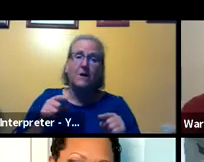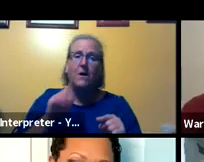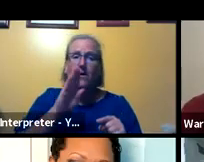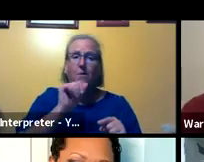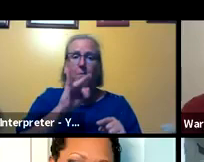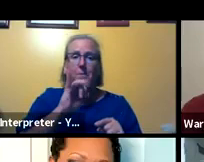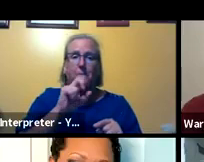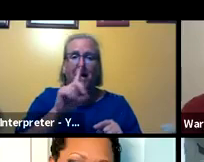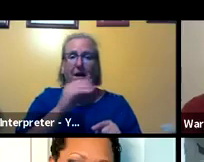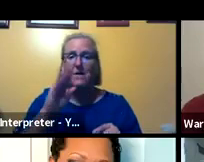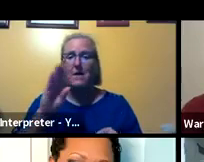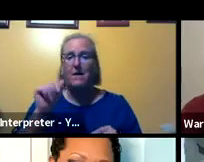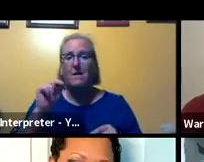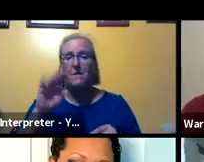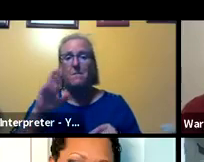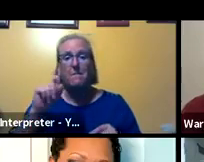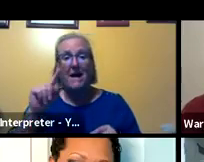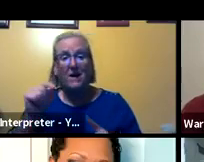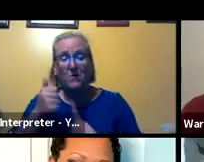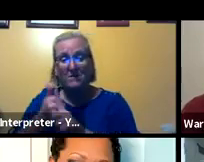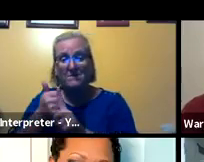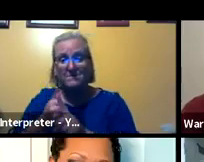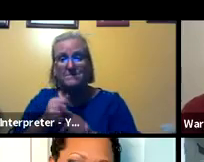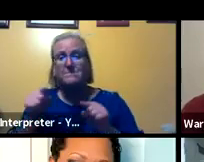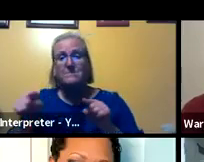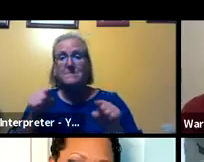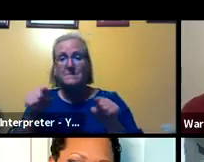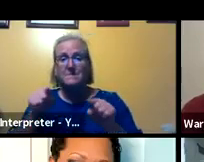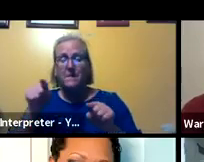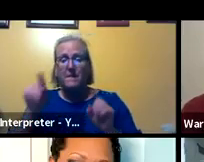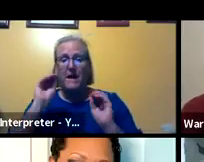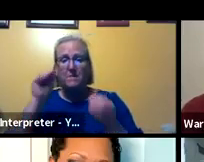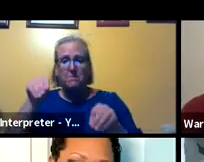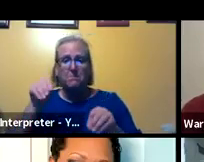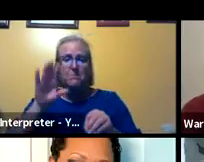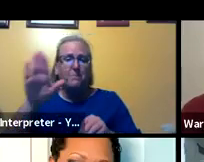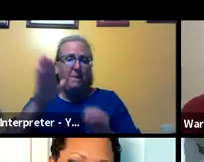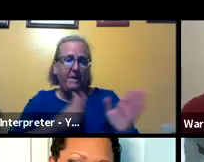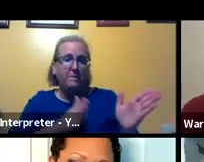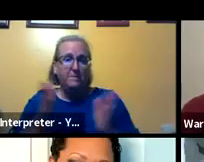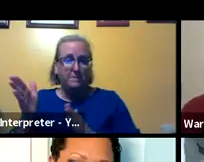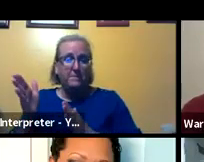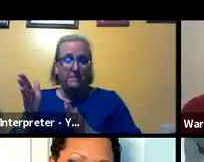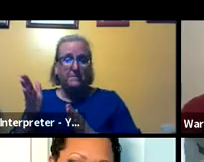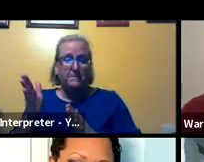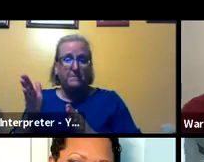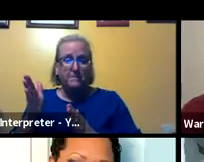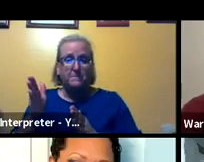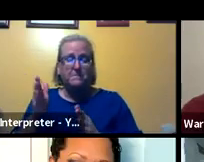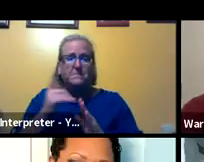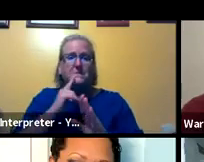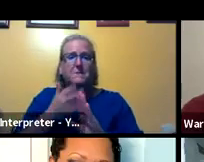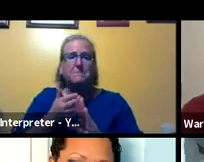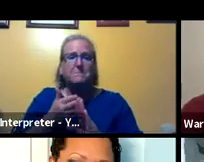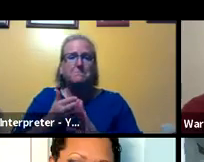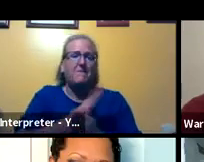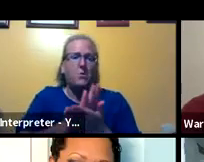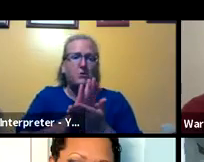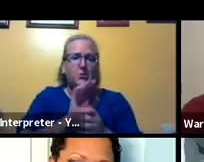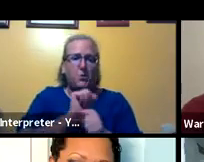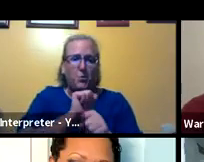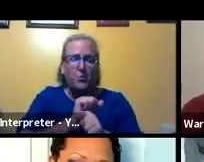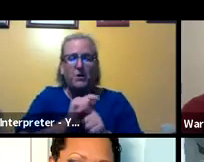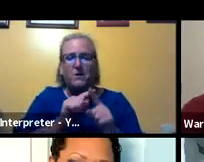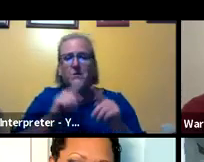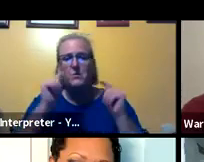Bancroft schools have put into their CSI plan some before school work like